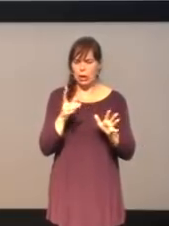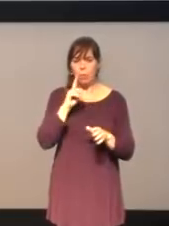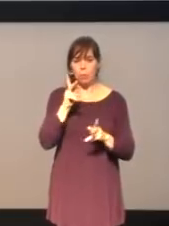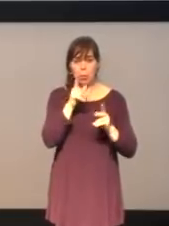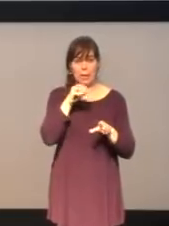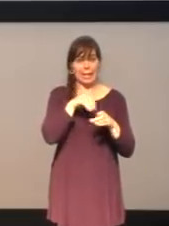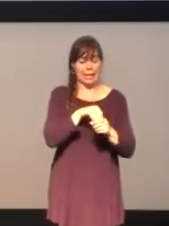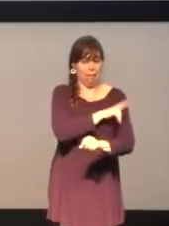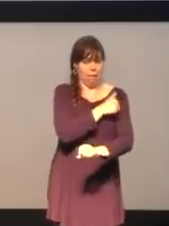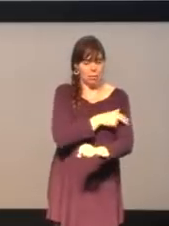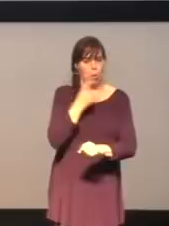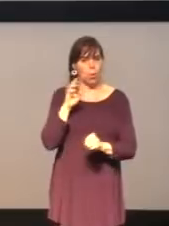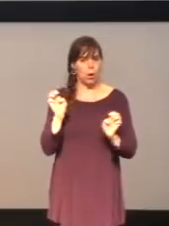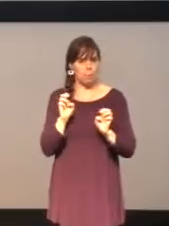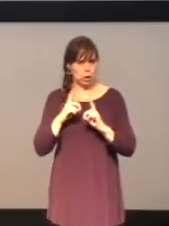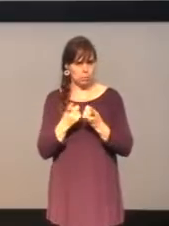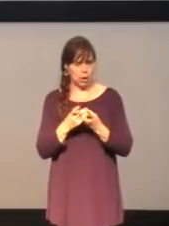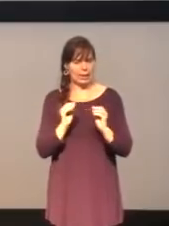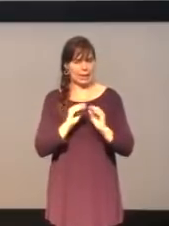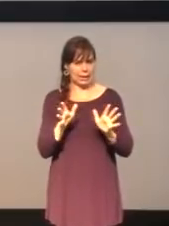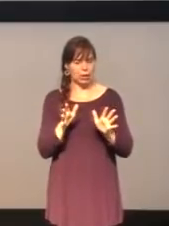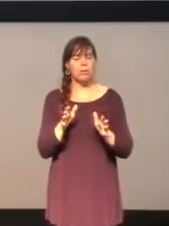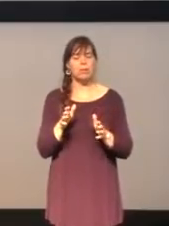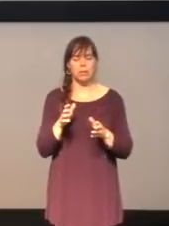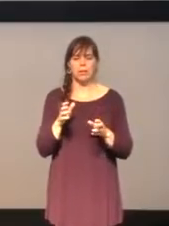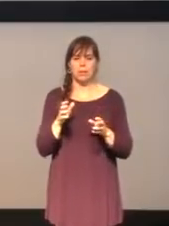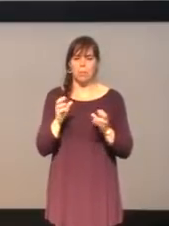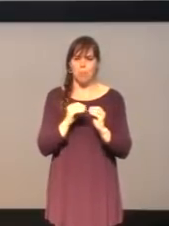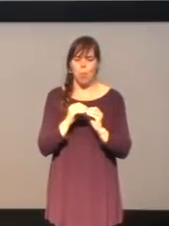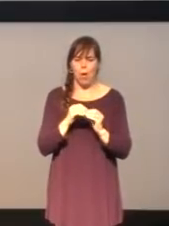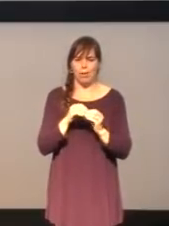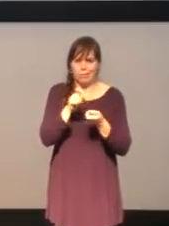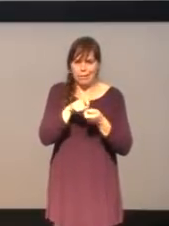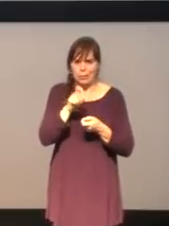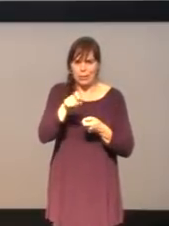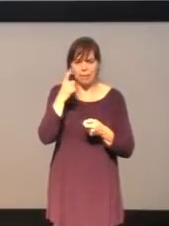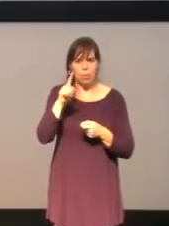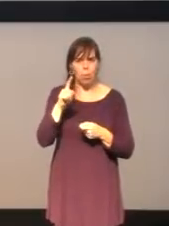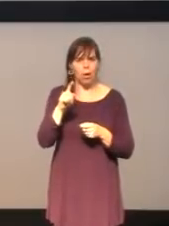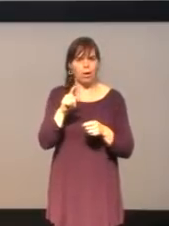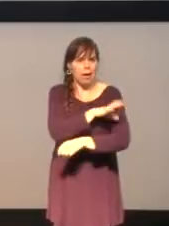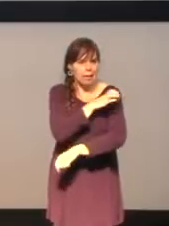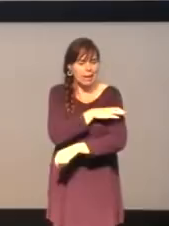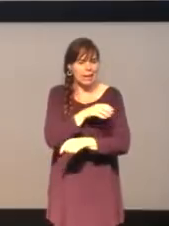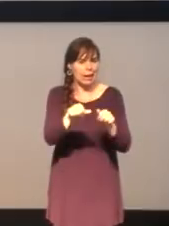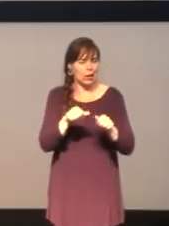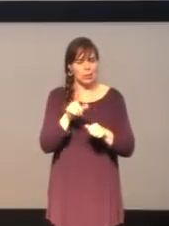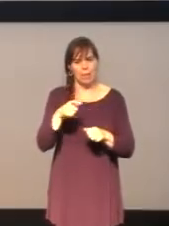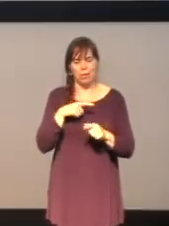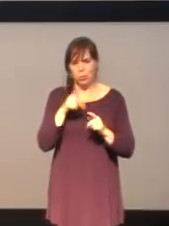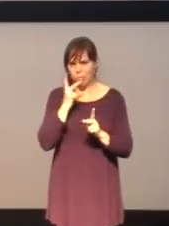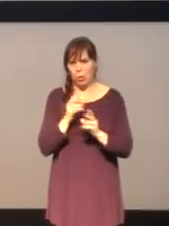and the emergency department, and really have a lot of detailed work to be done for ambulatory areas.